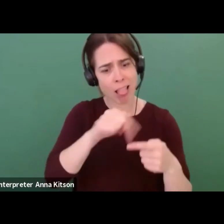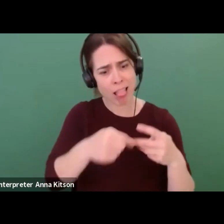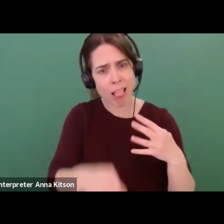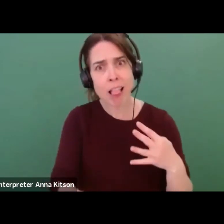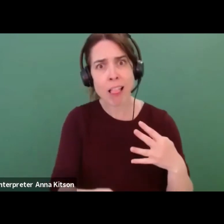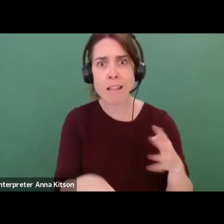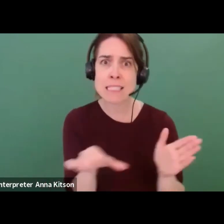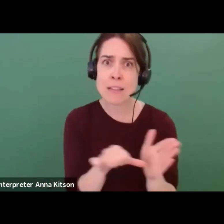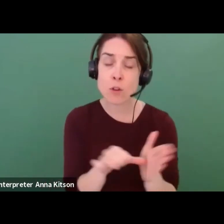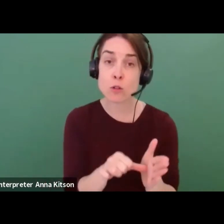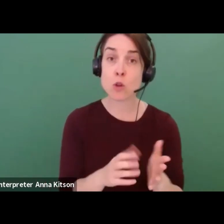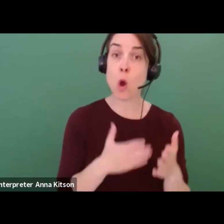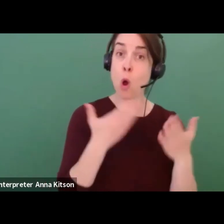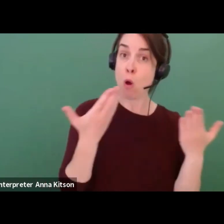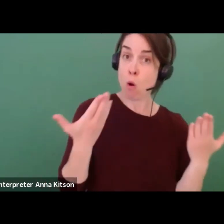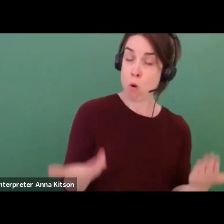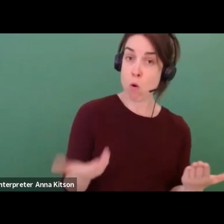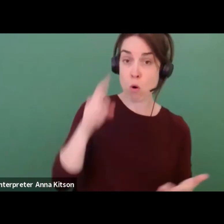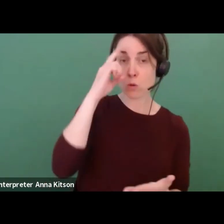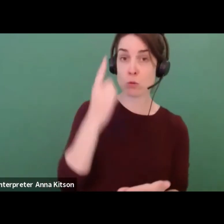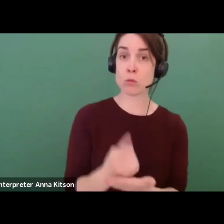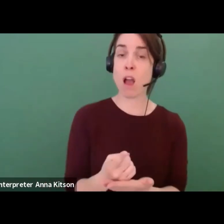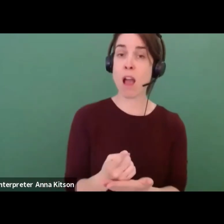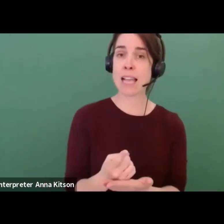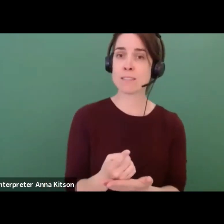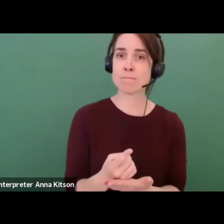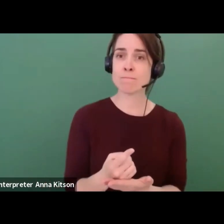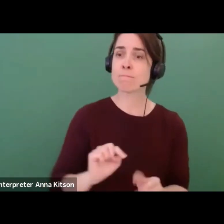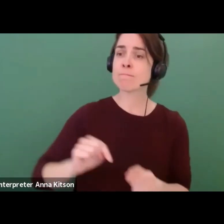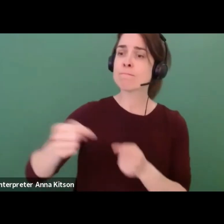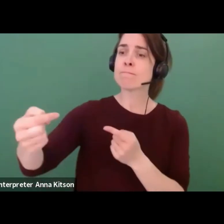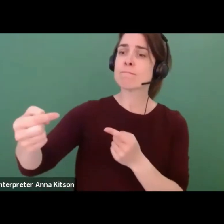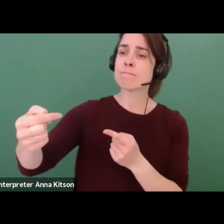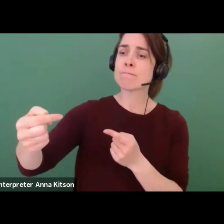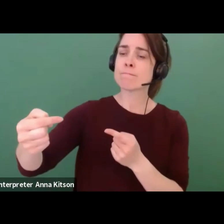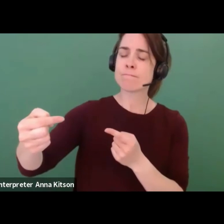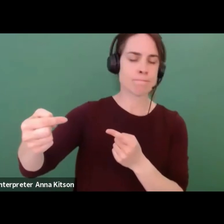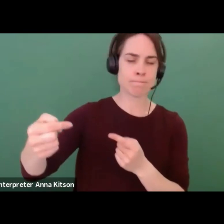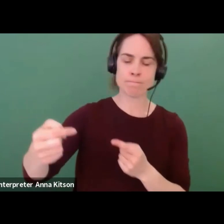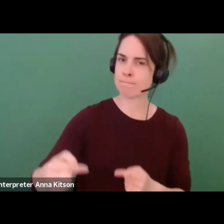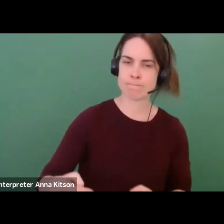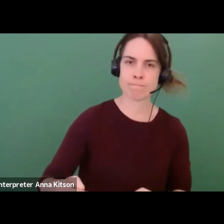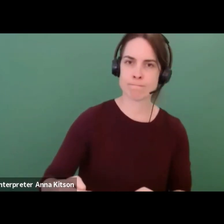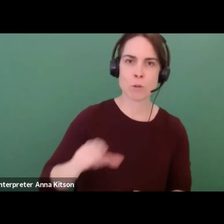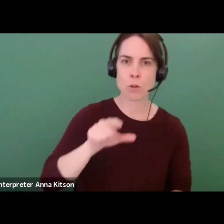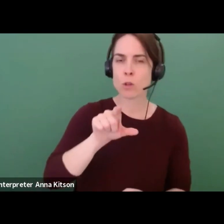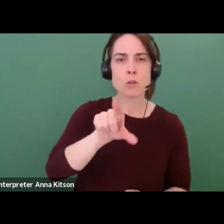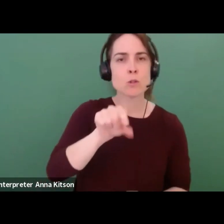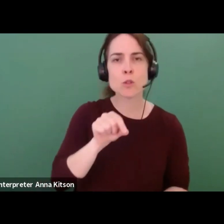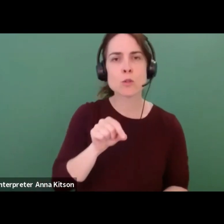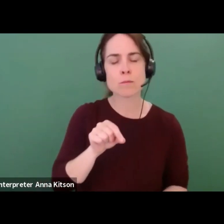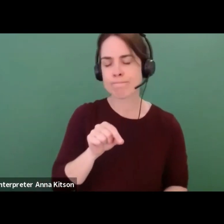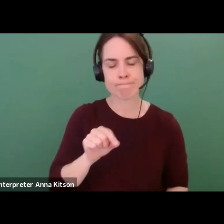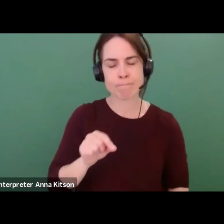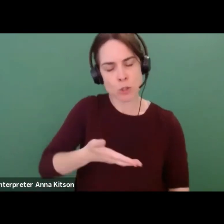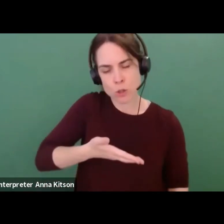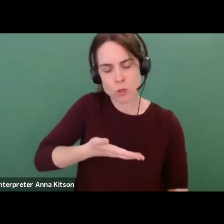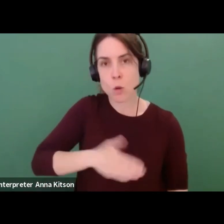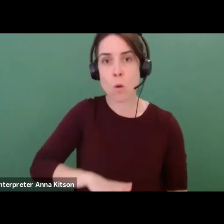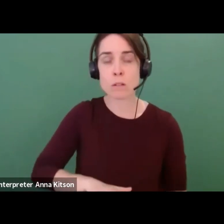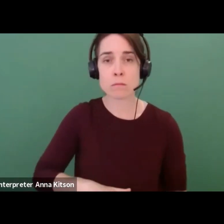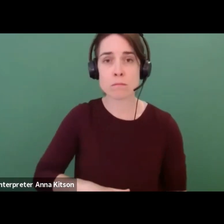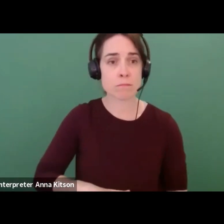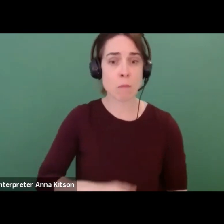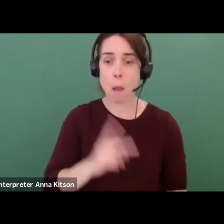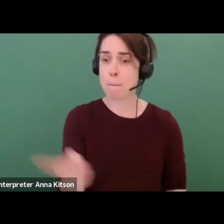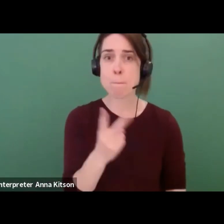choosing not to fight it, which also takes energy and emotional resilience. And I don't think that we should necessarily feel guilty